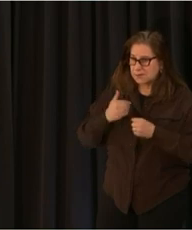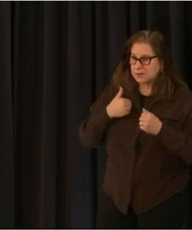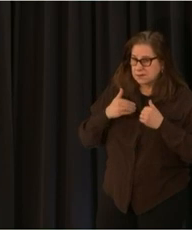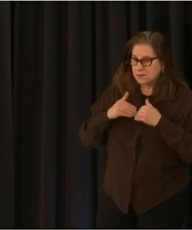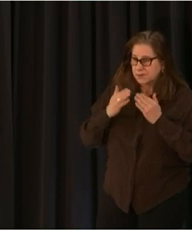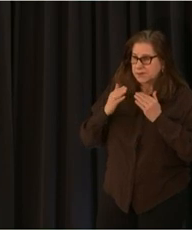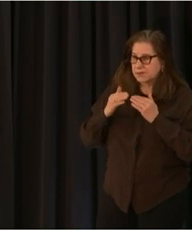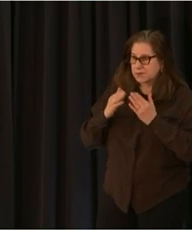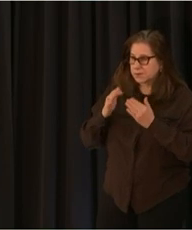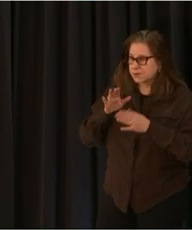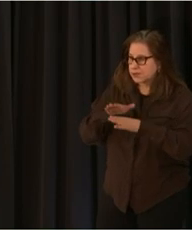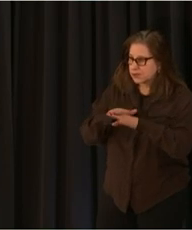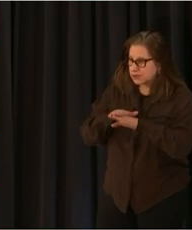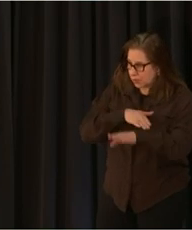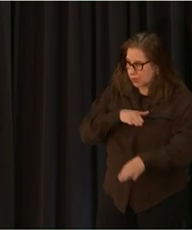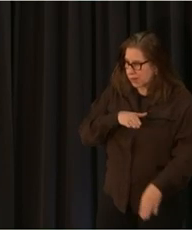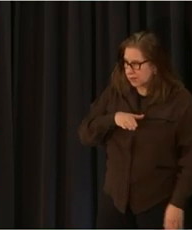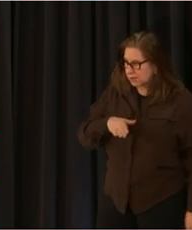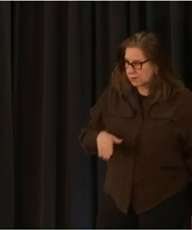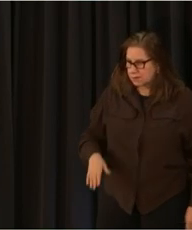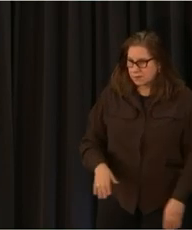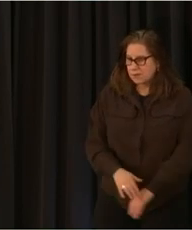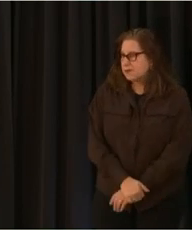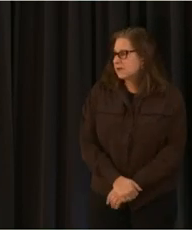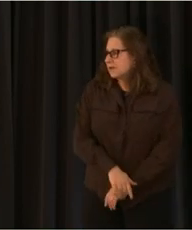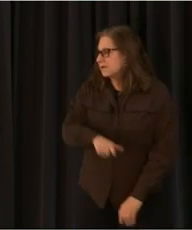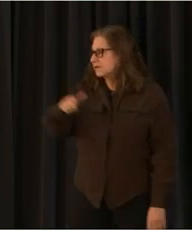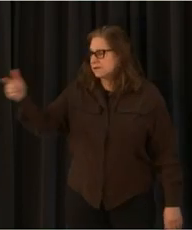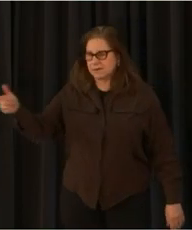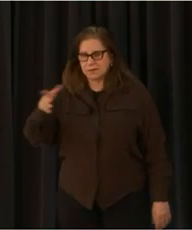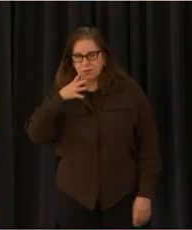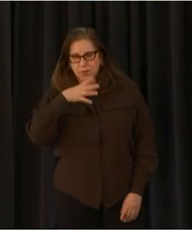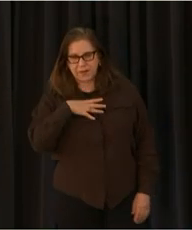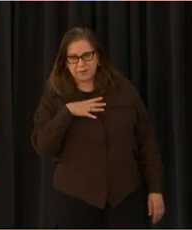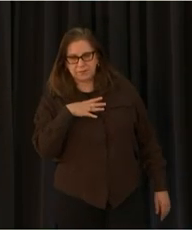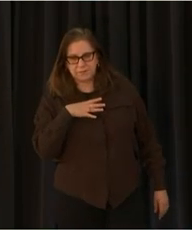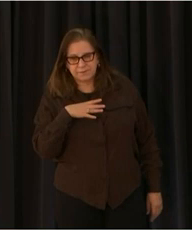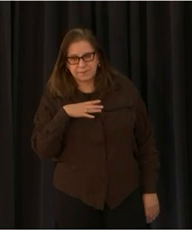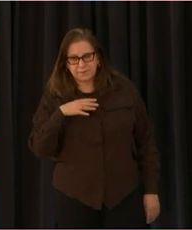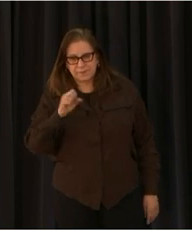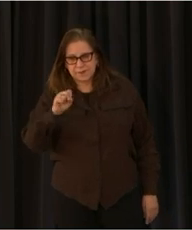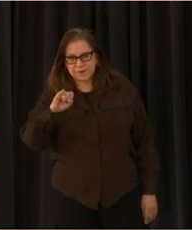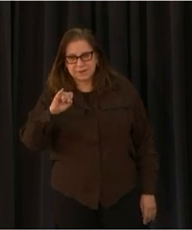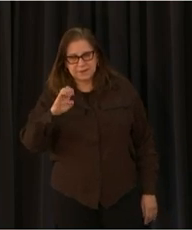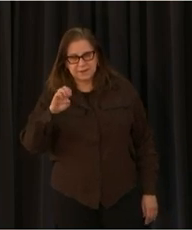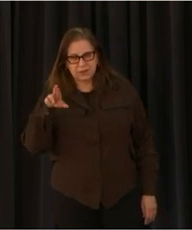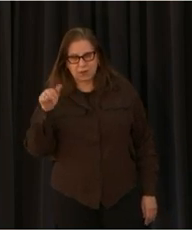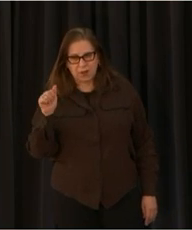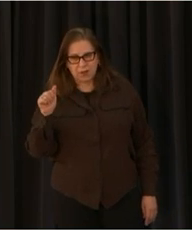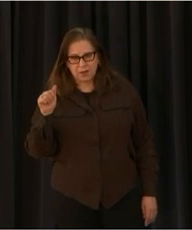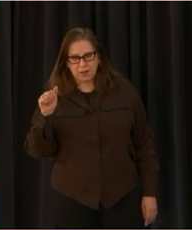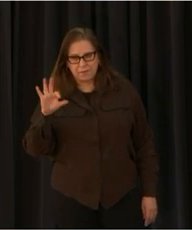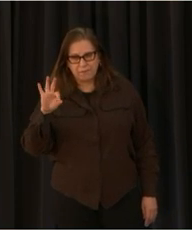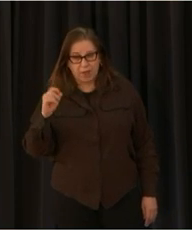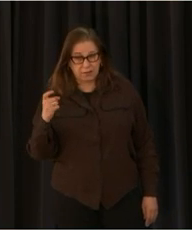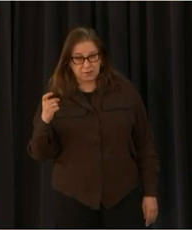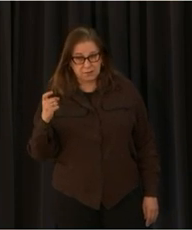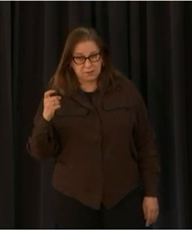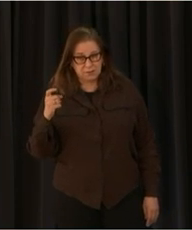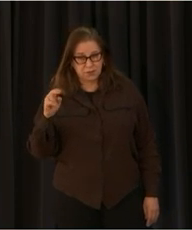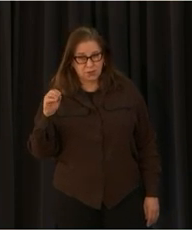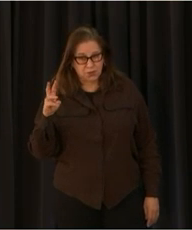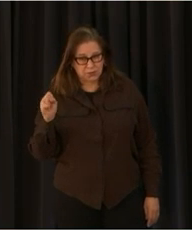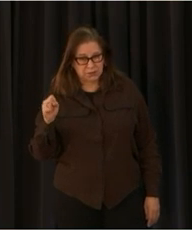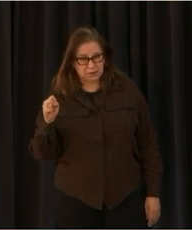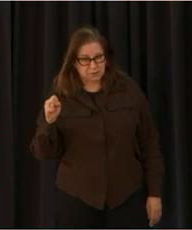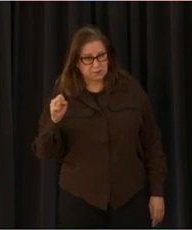again. Yes. Good morning, Sierra Fox with Fox 5. Thank you so much for addressing the unemployment compensation